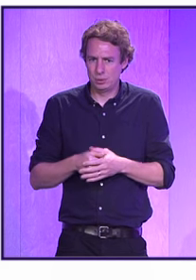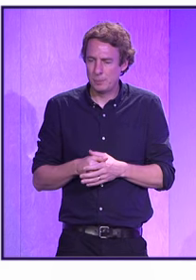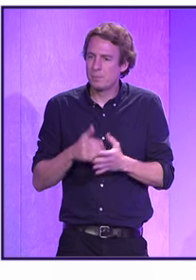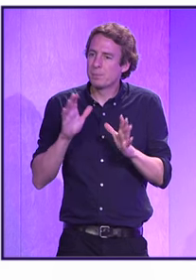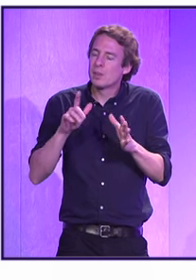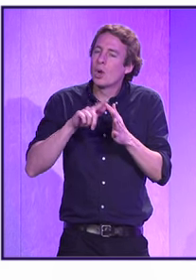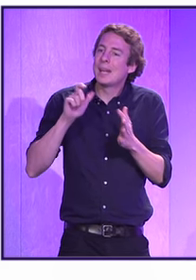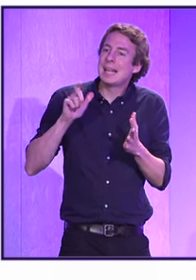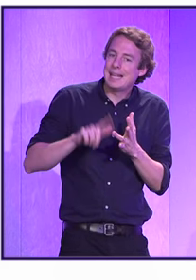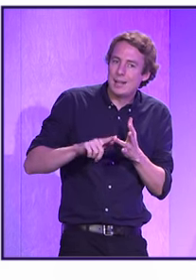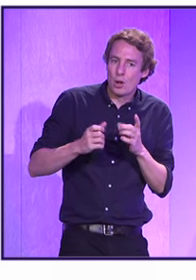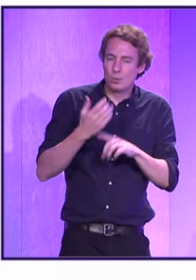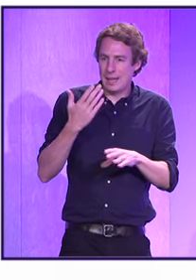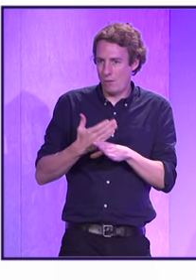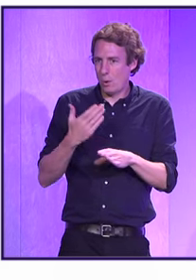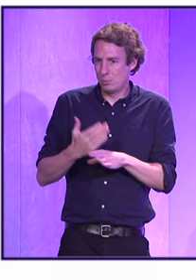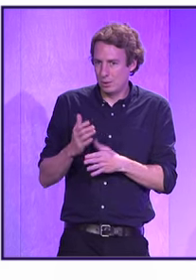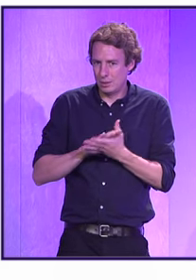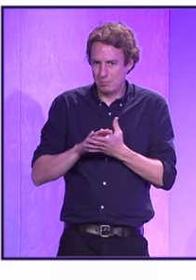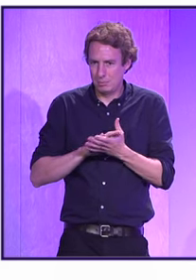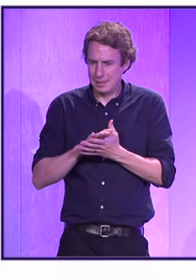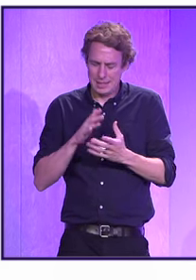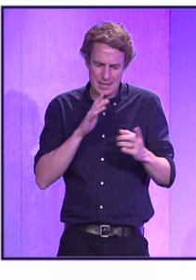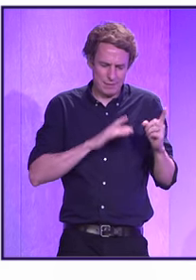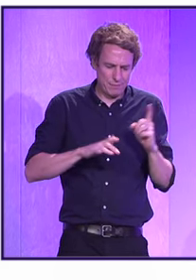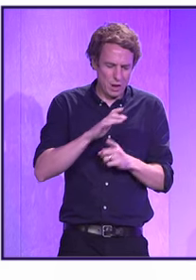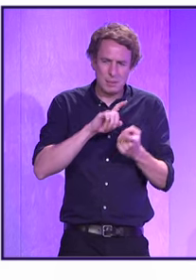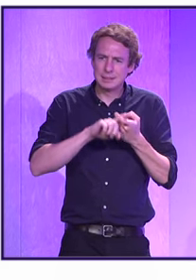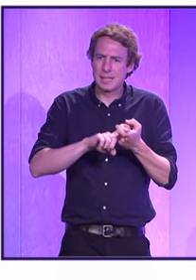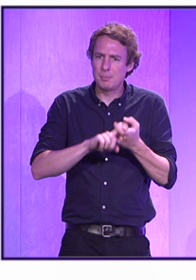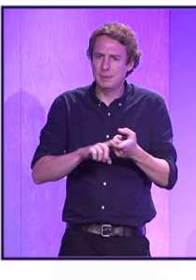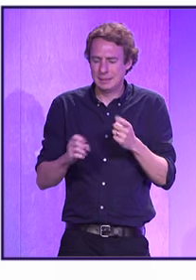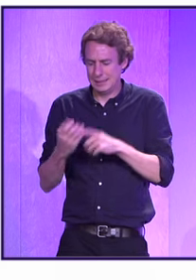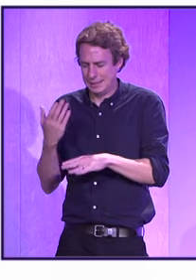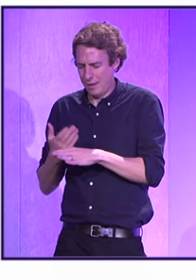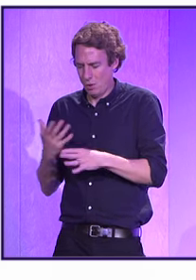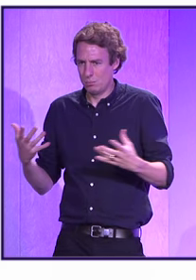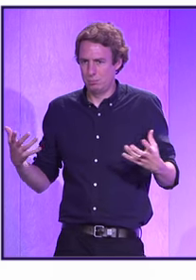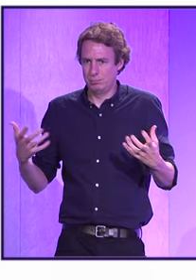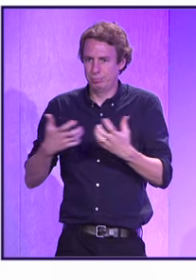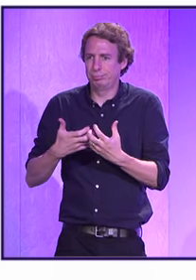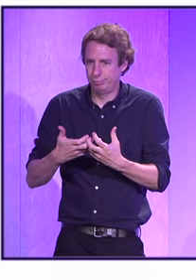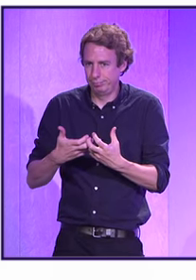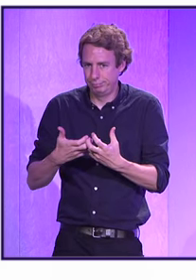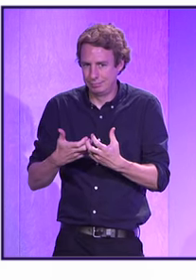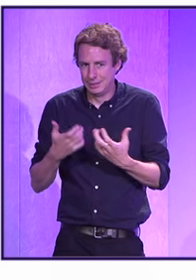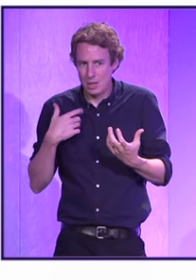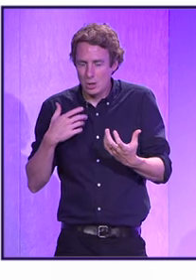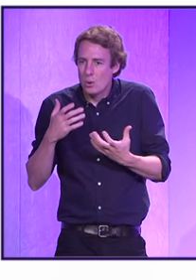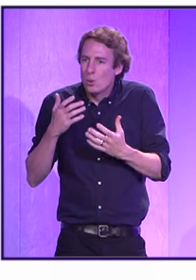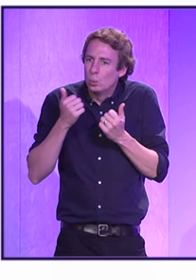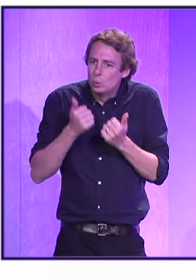know, Eco-DevOps brings together the best of both worlds, DevOps and environmental sustainability, you know, with a bid